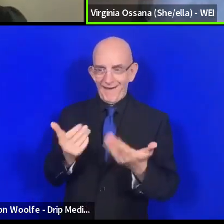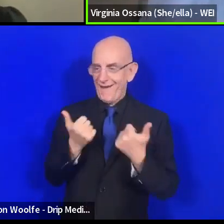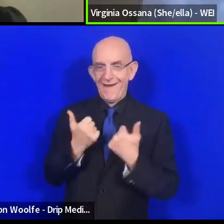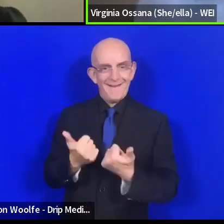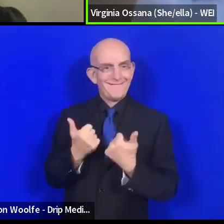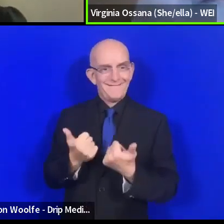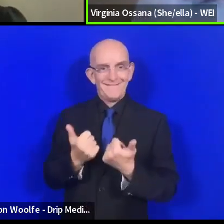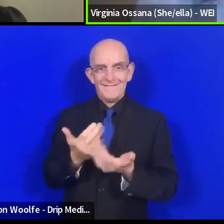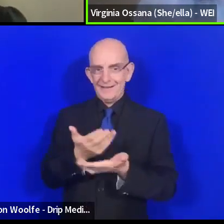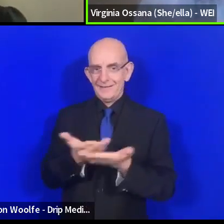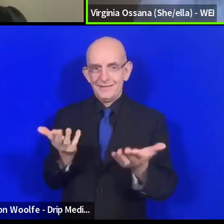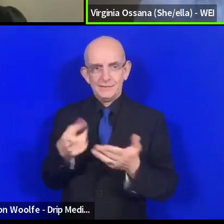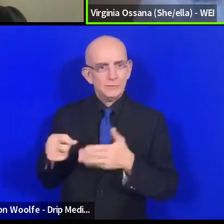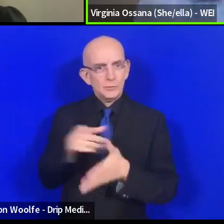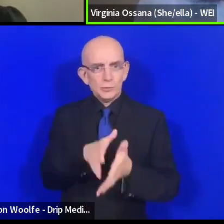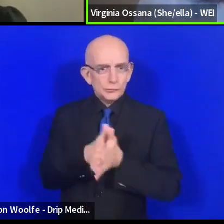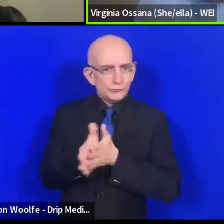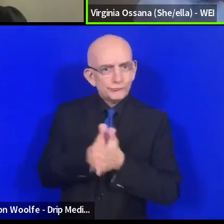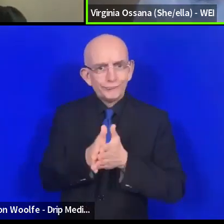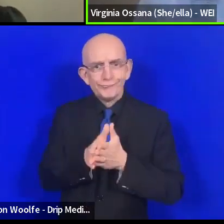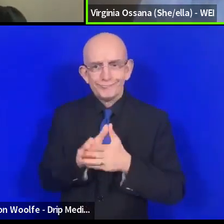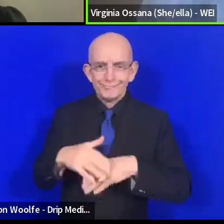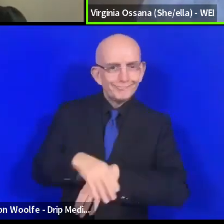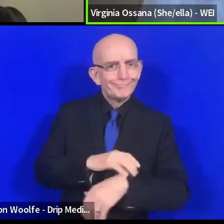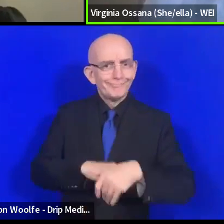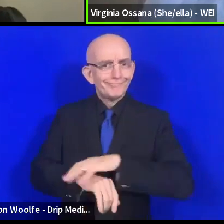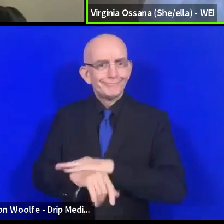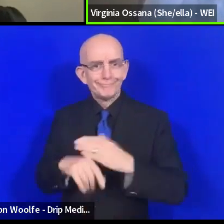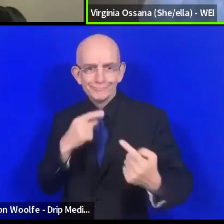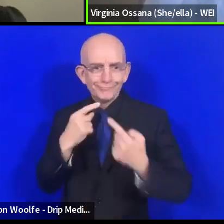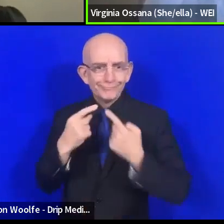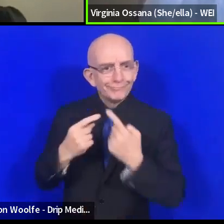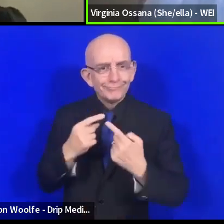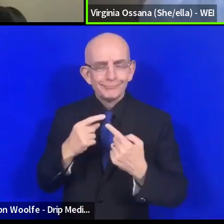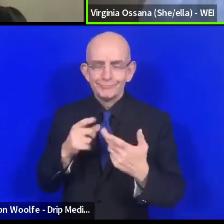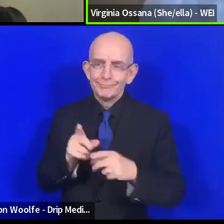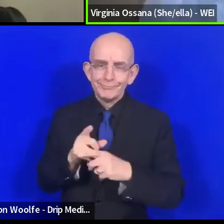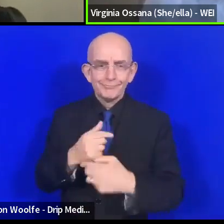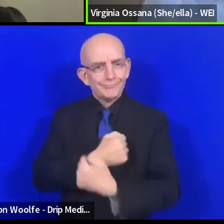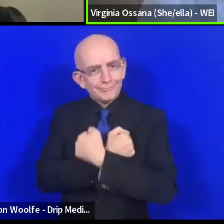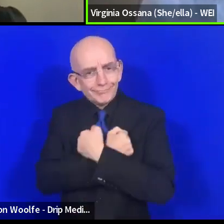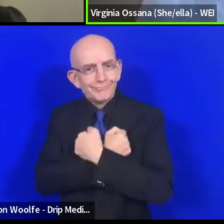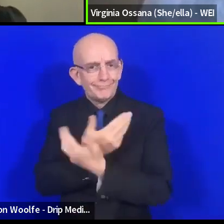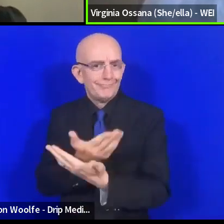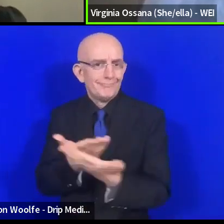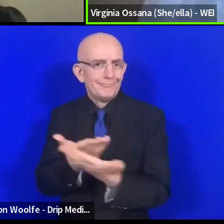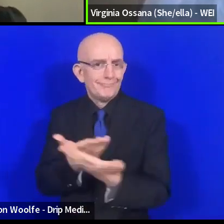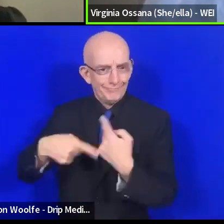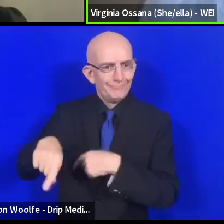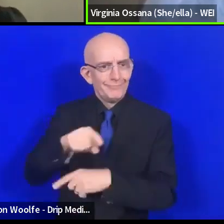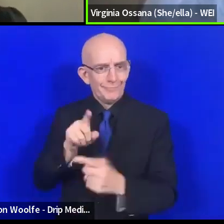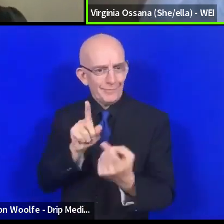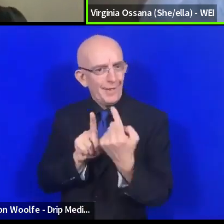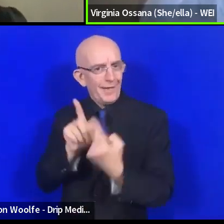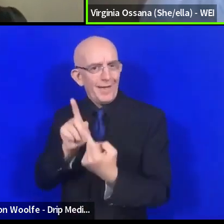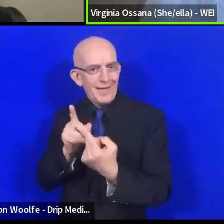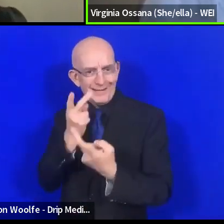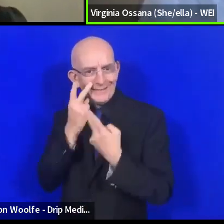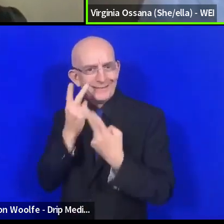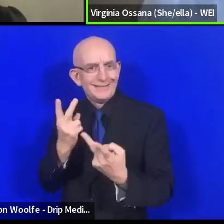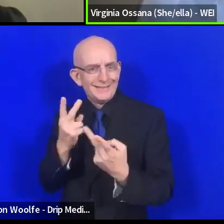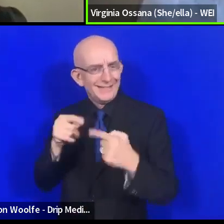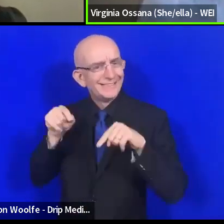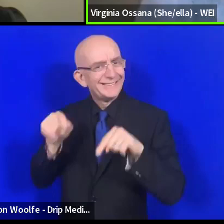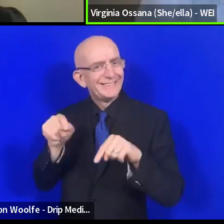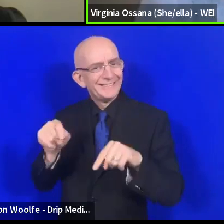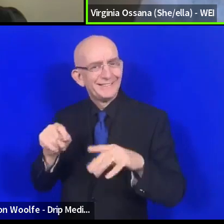care also with which people treated each other. It was just a lovely atmosphere to be a part of